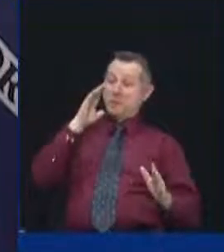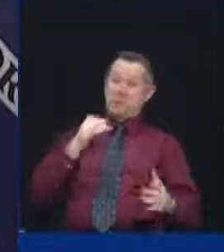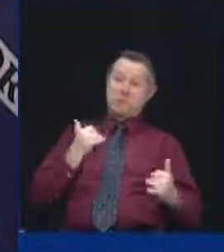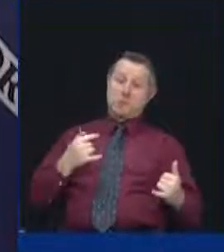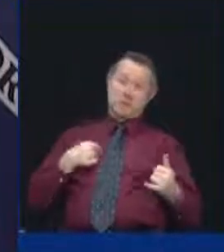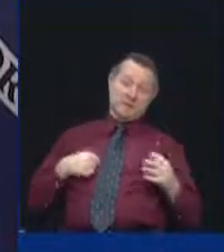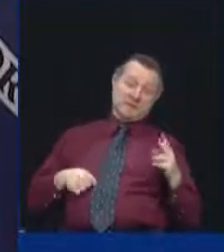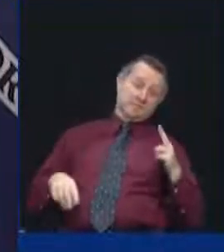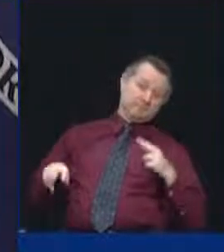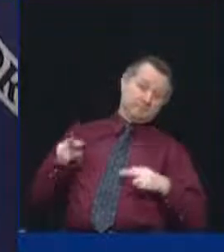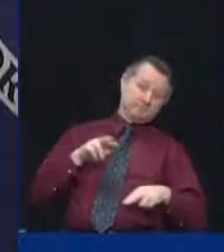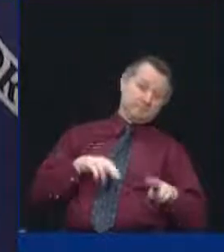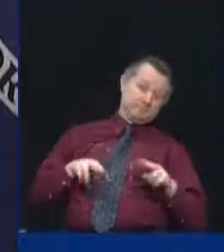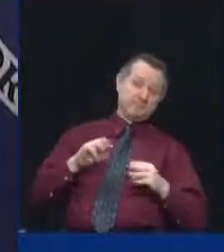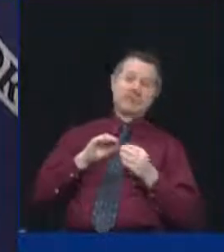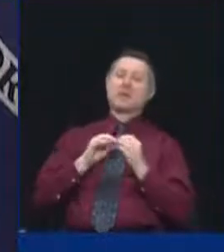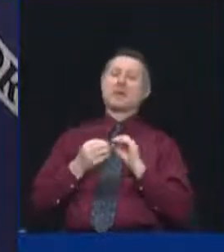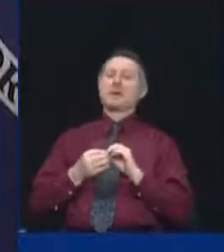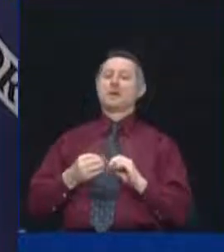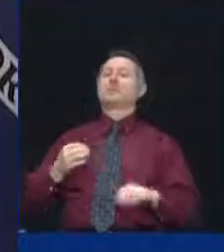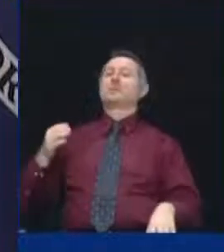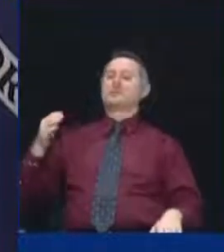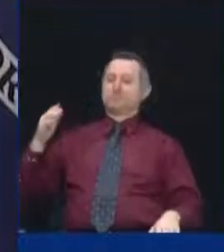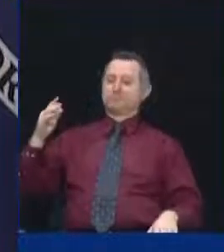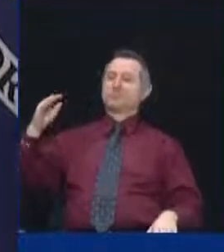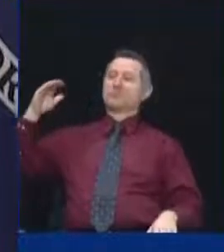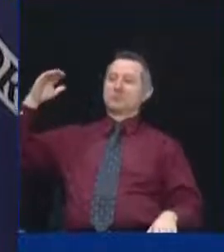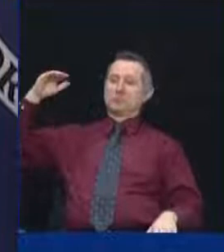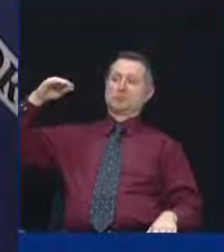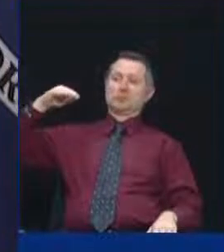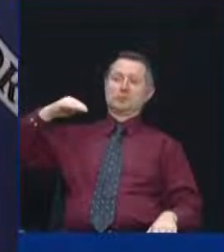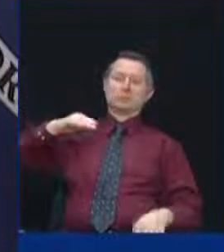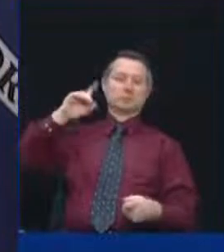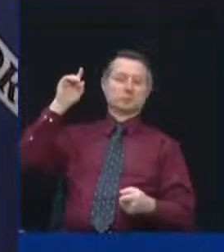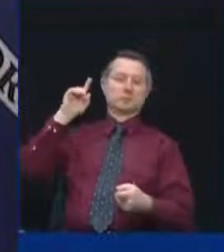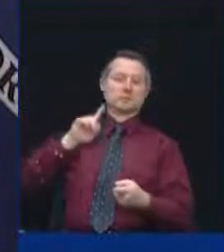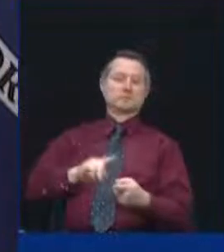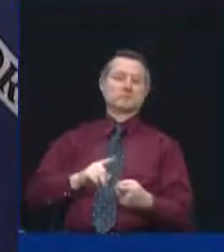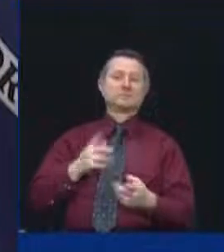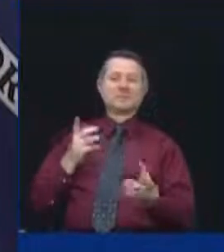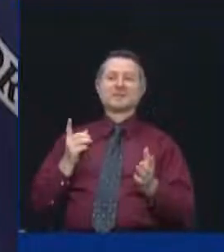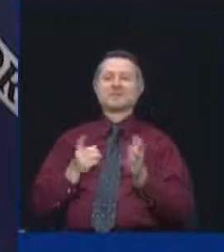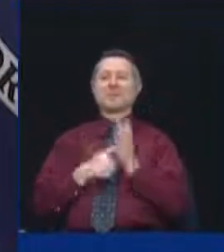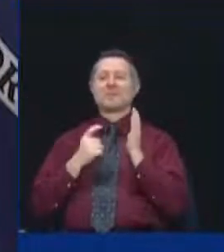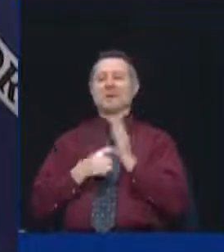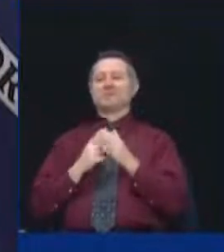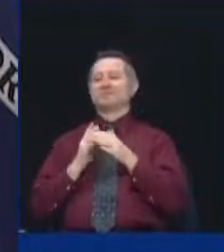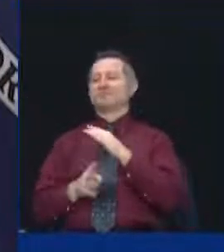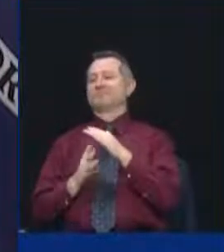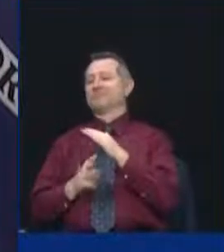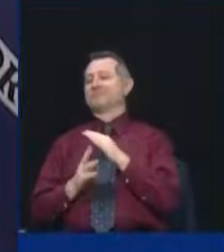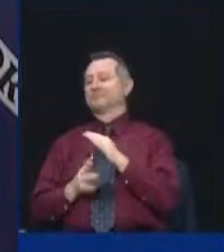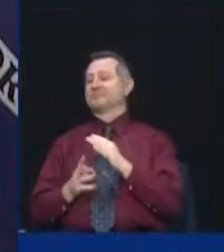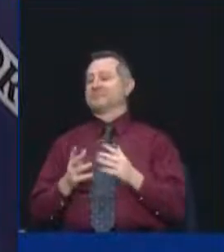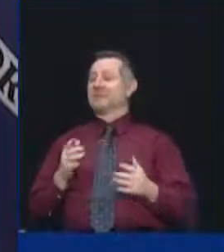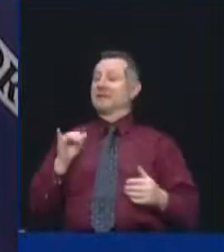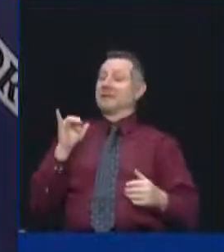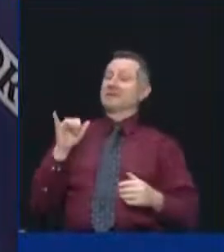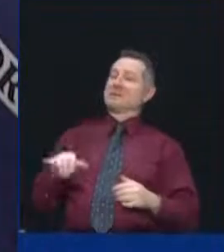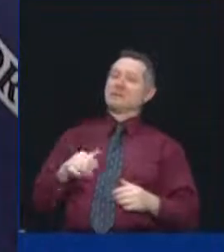a reduction in the demand for vaccines. That is concerning to